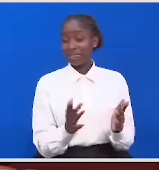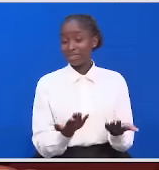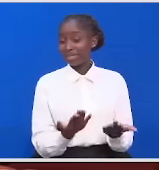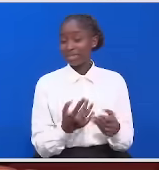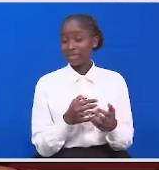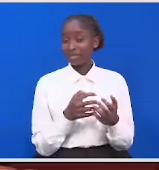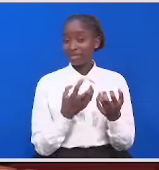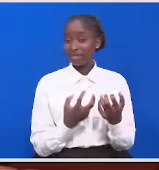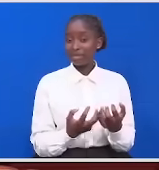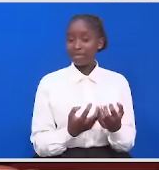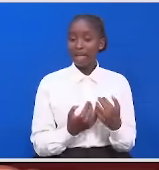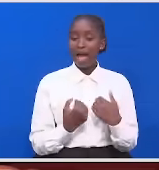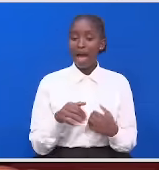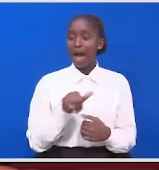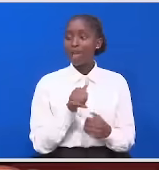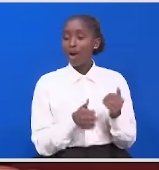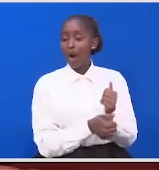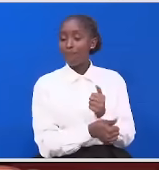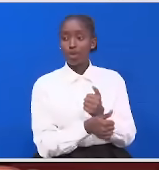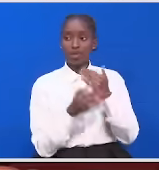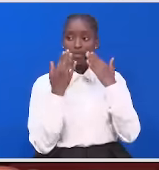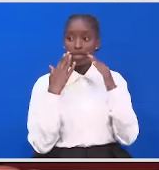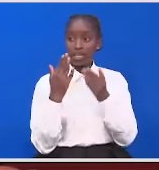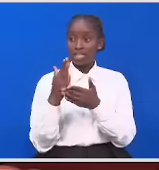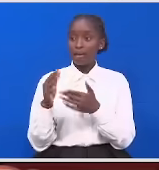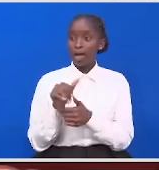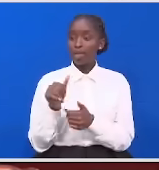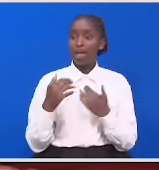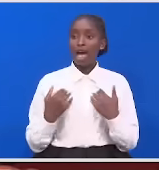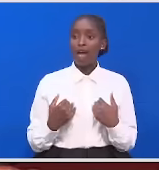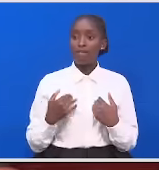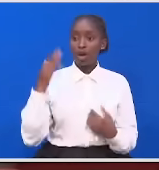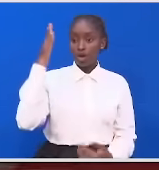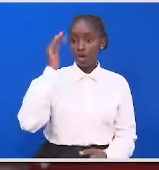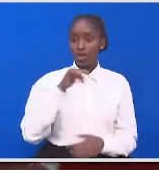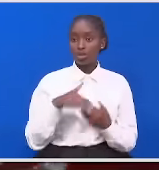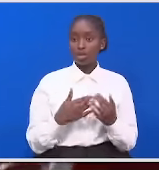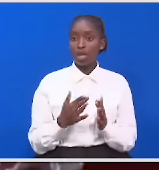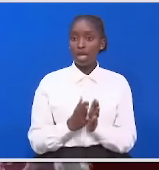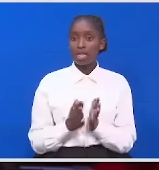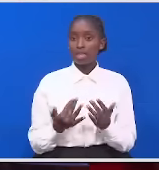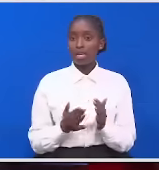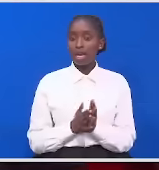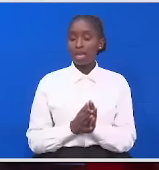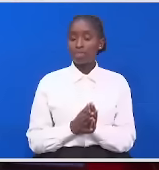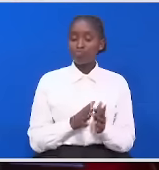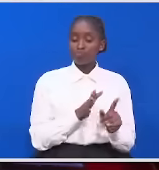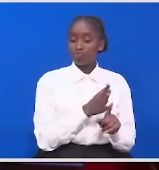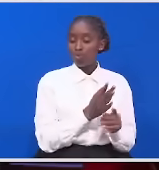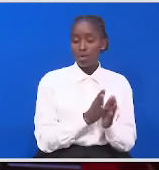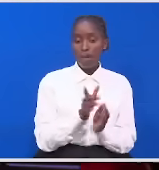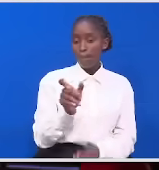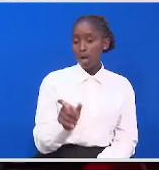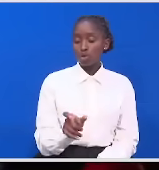Maybe good, they are insults, whatever. There are some others who knows and they really sympathize with me on really what